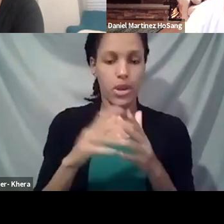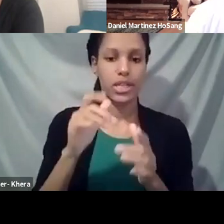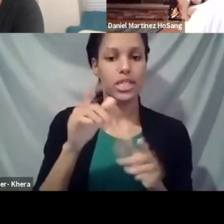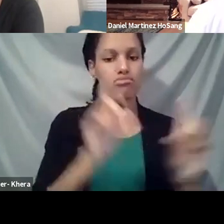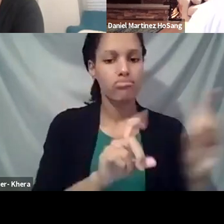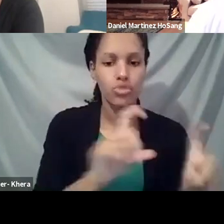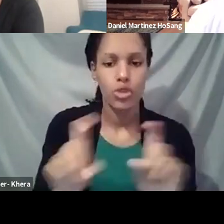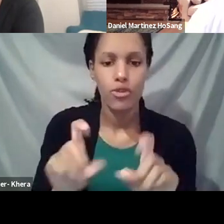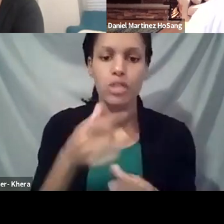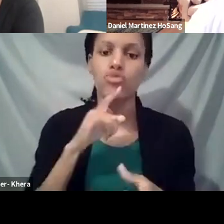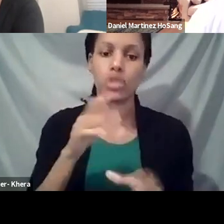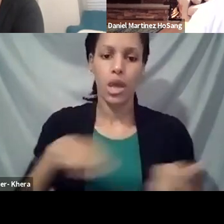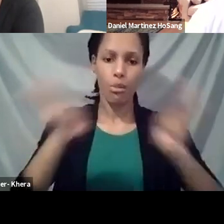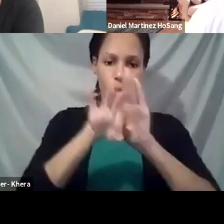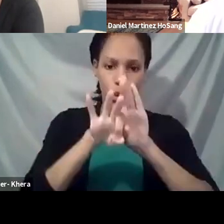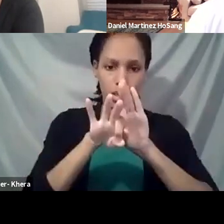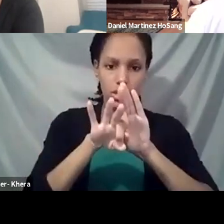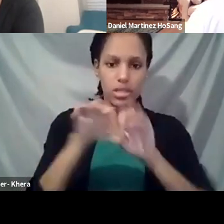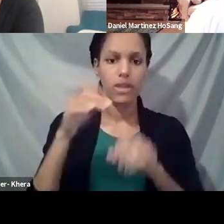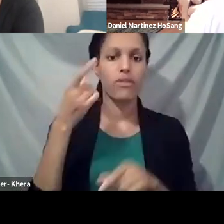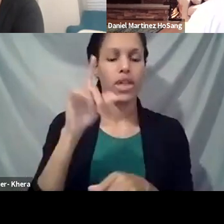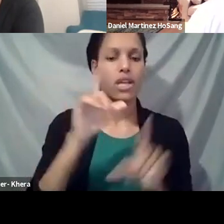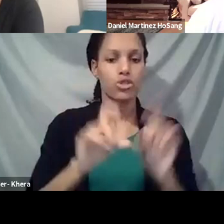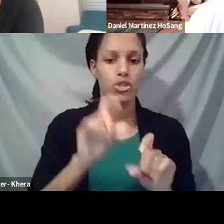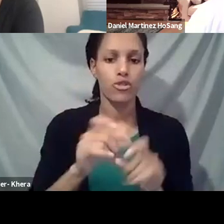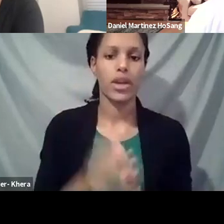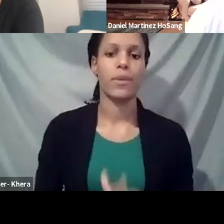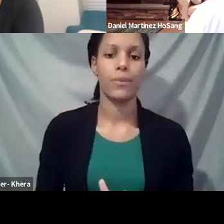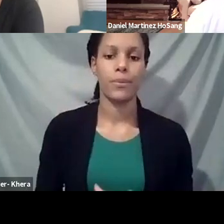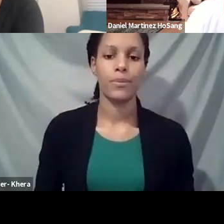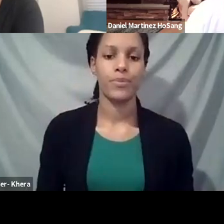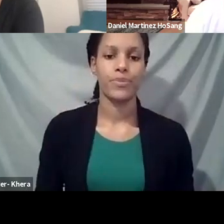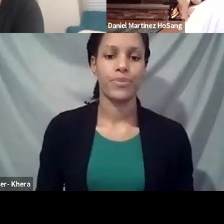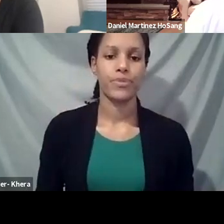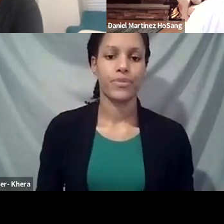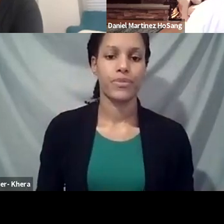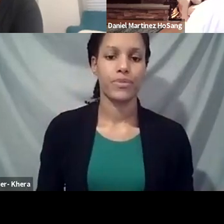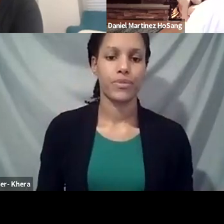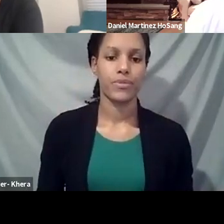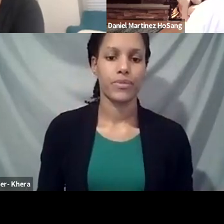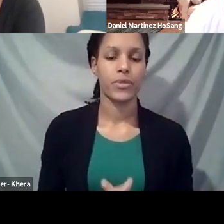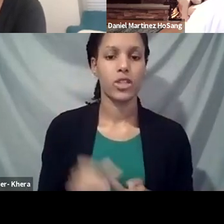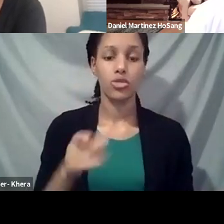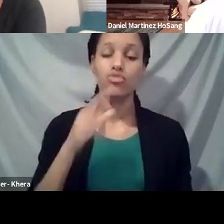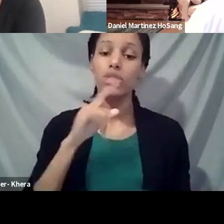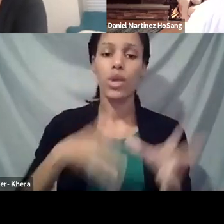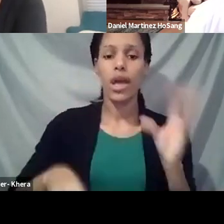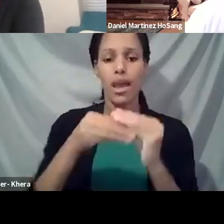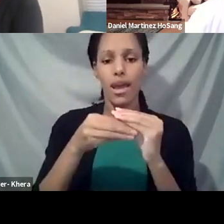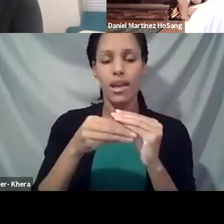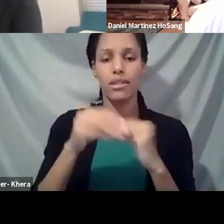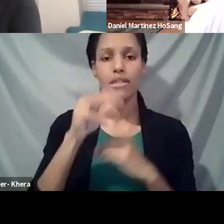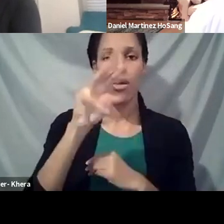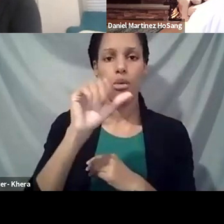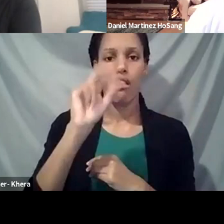many reports and scholarships. And I just should also add that Professor Wong is not only a leading expert in